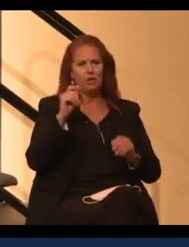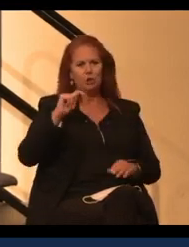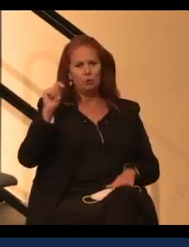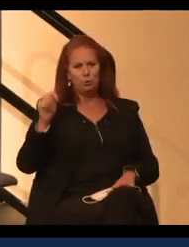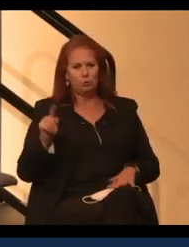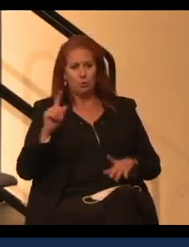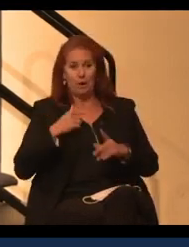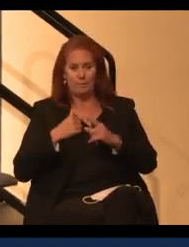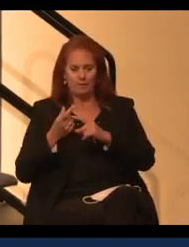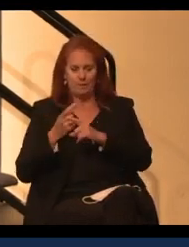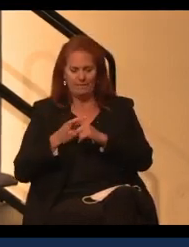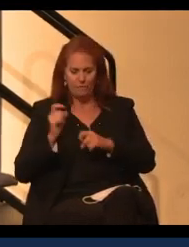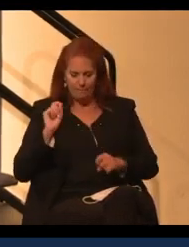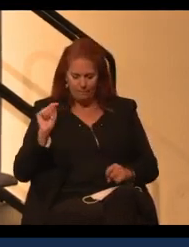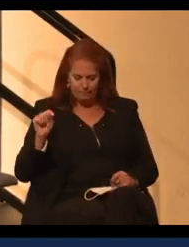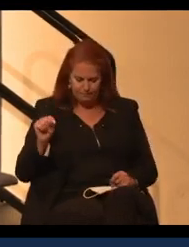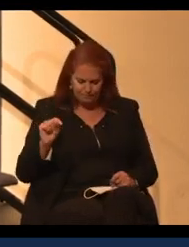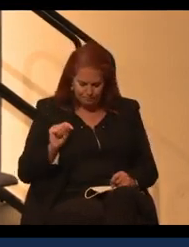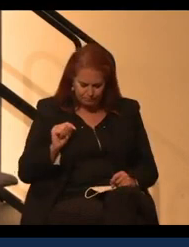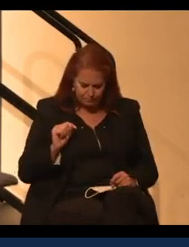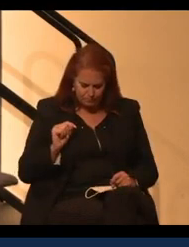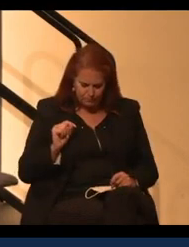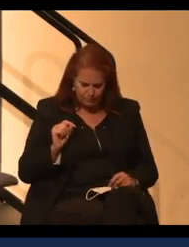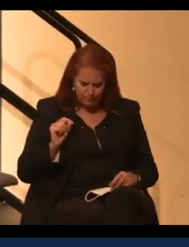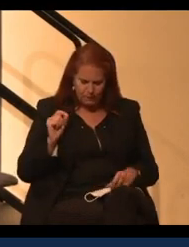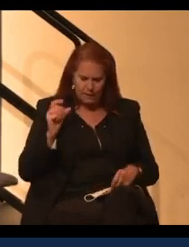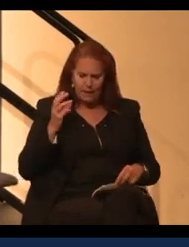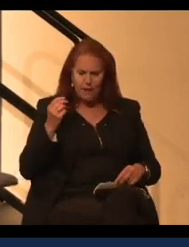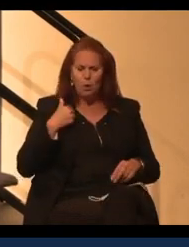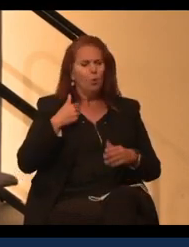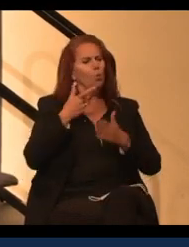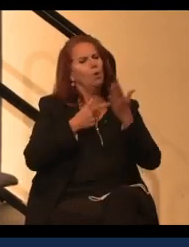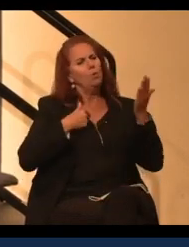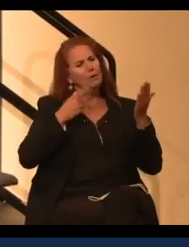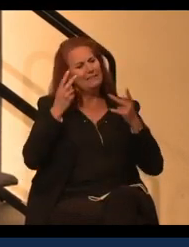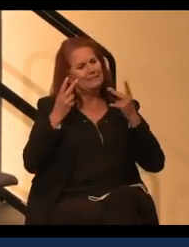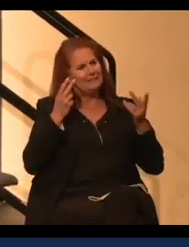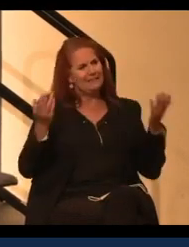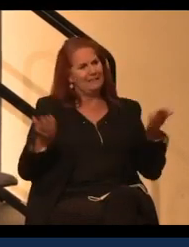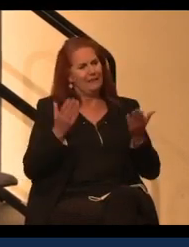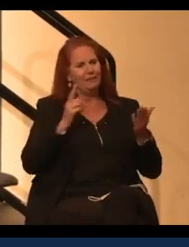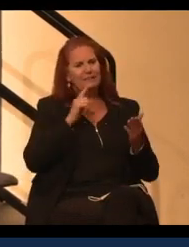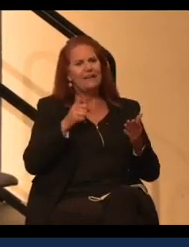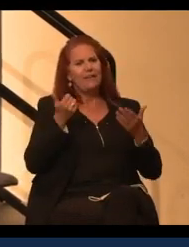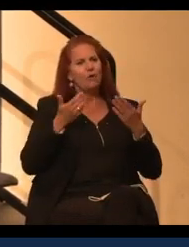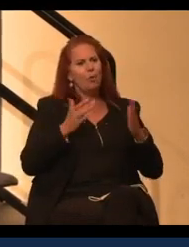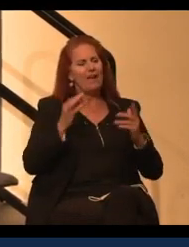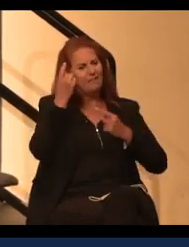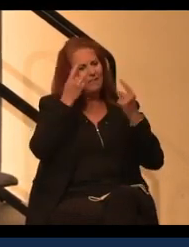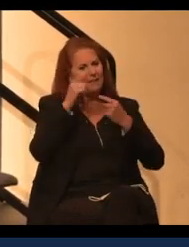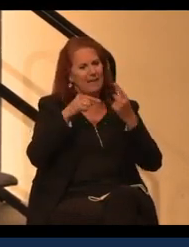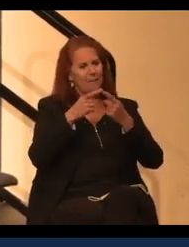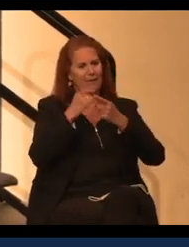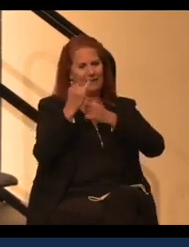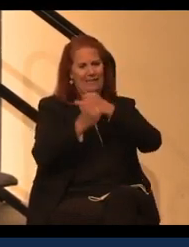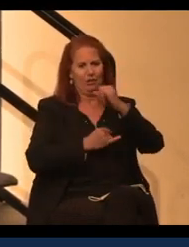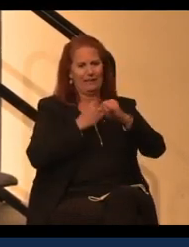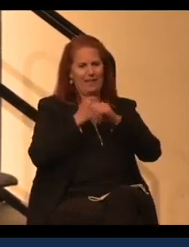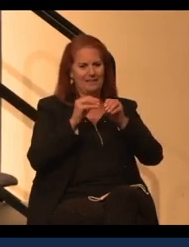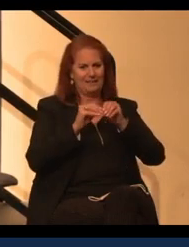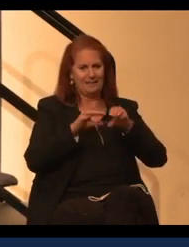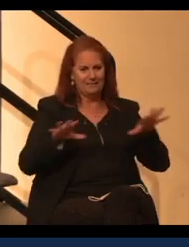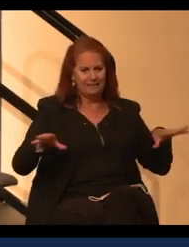I'm coming from. And what do we see here is another way of thinking about internationalization